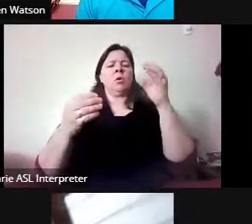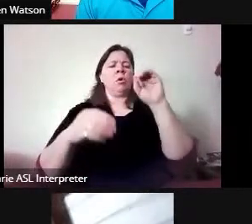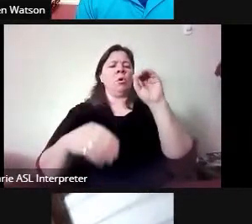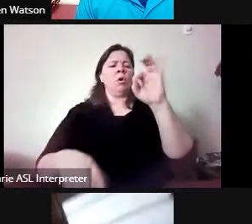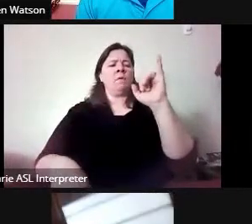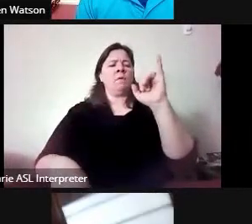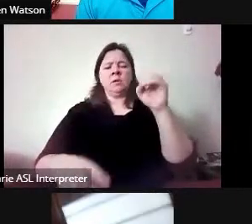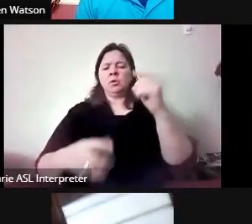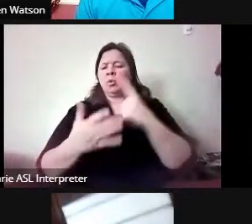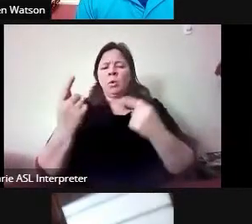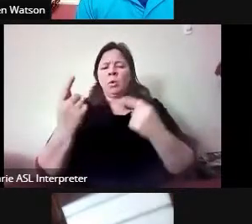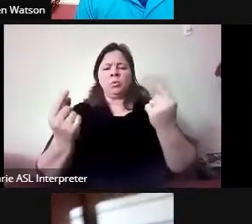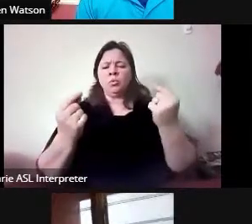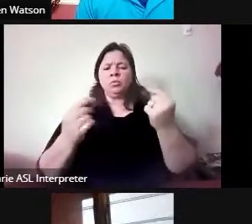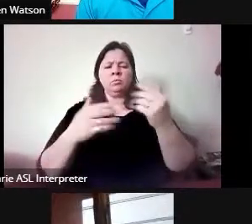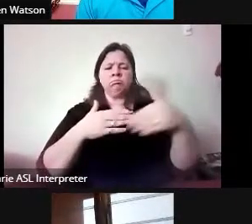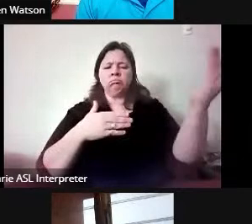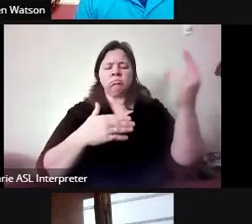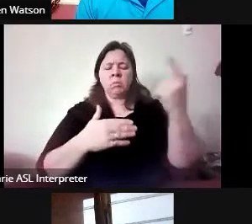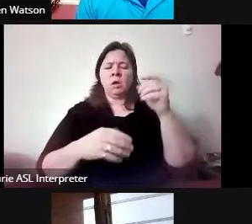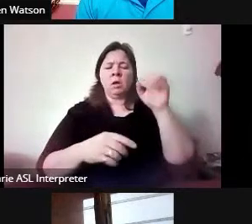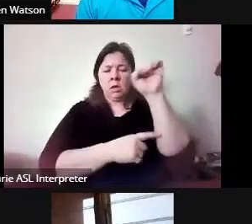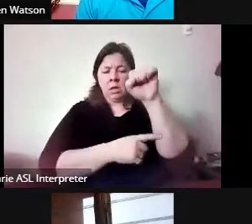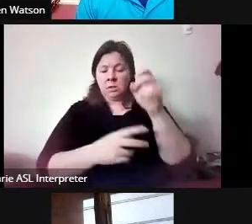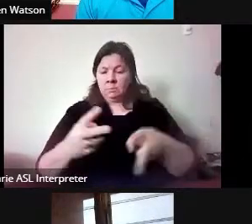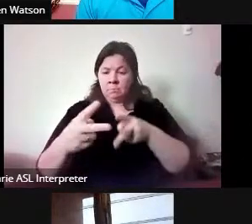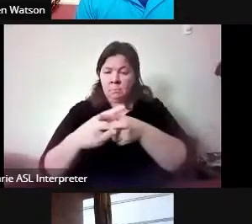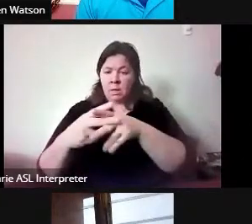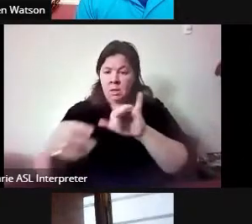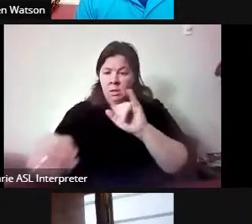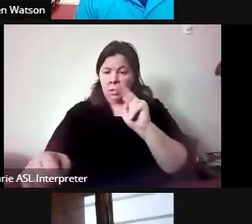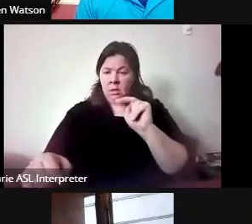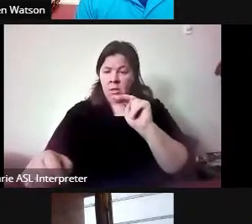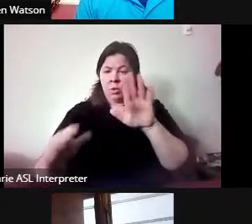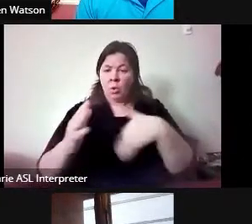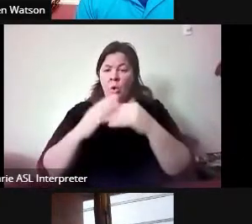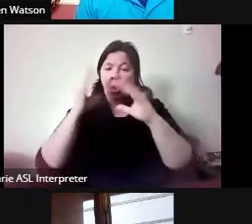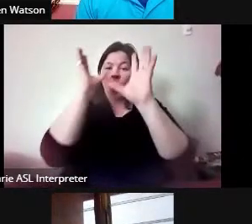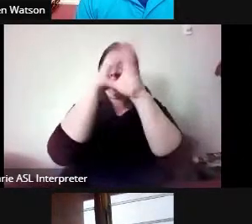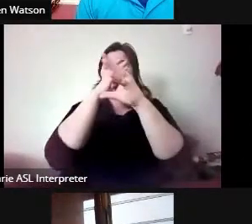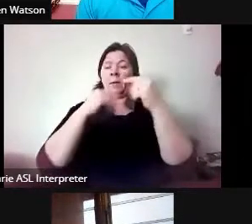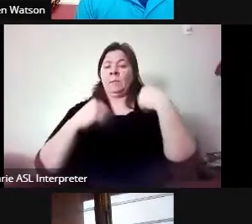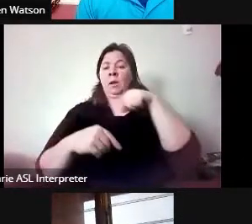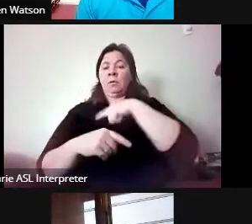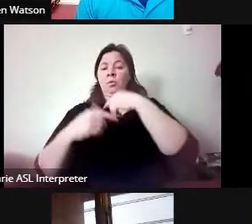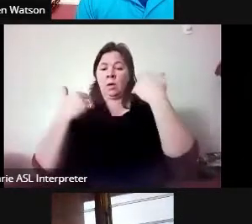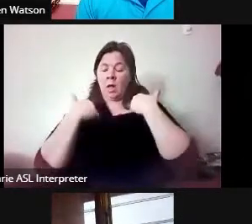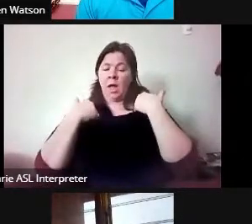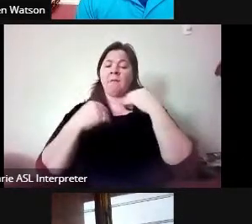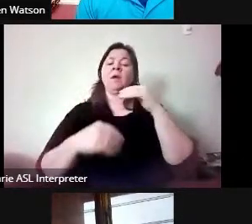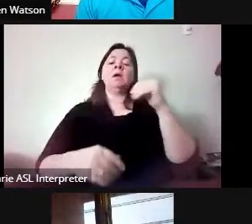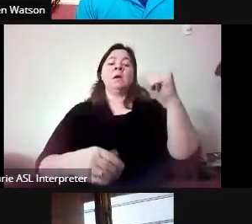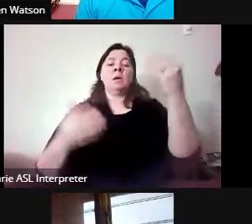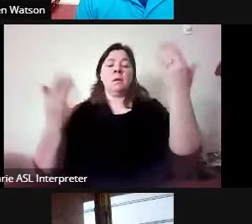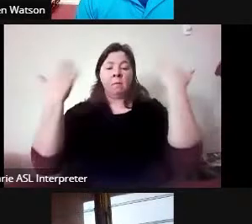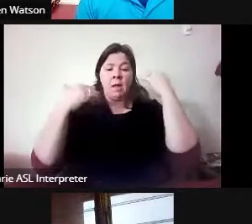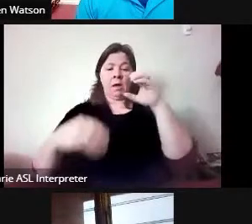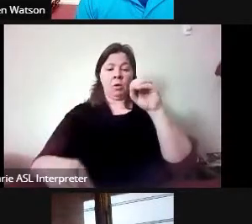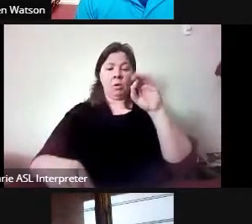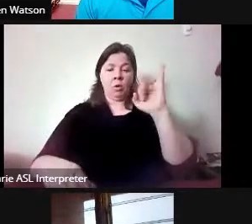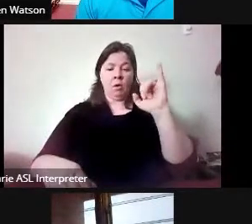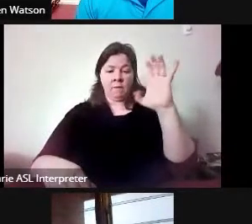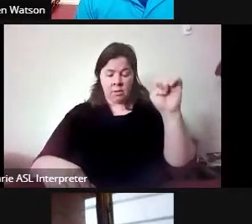rest of it. So yes, we just say plug in. All the webinars that we have is in our back office, the upcoming webinars,